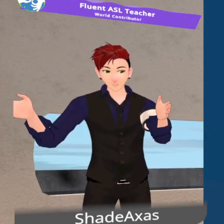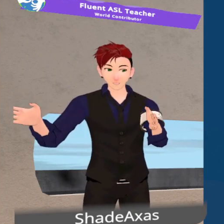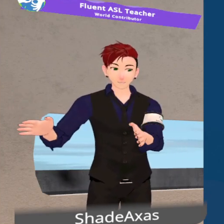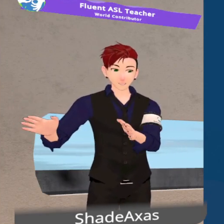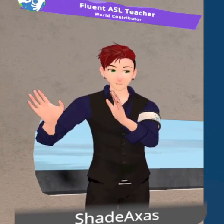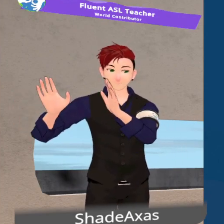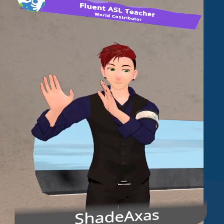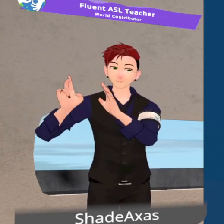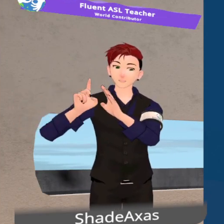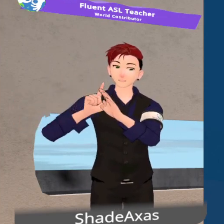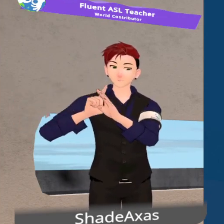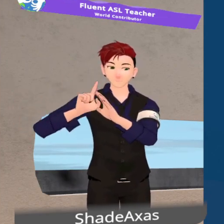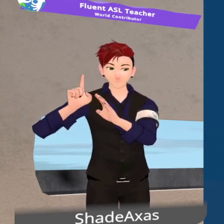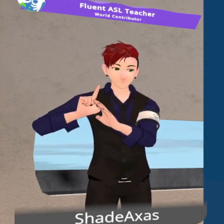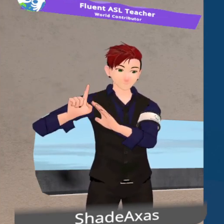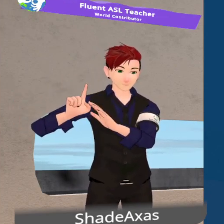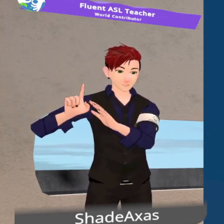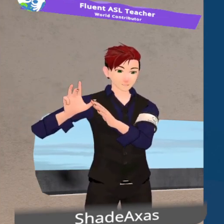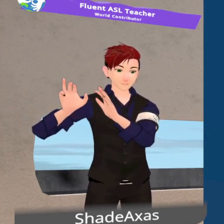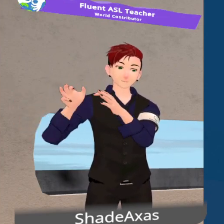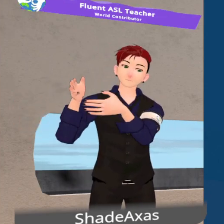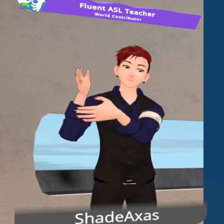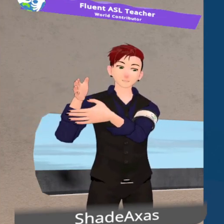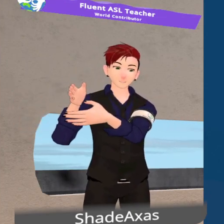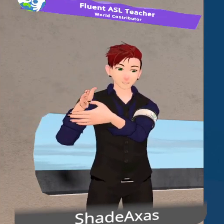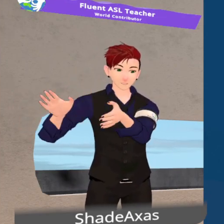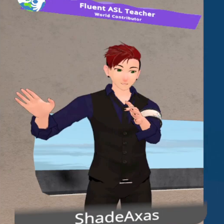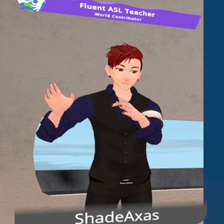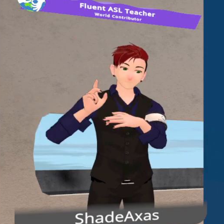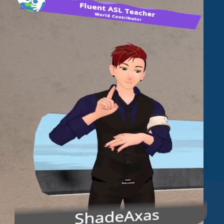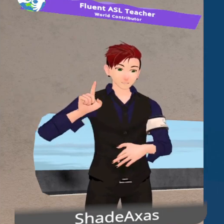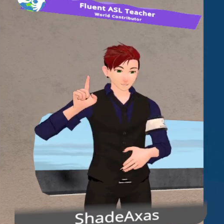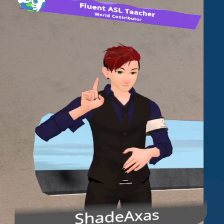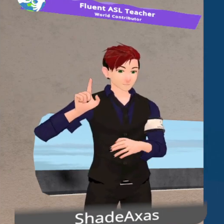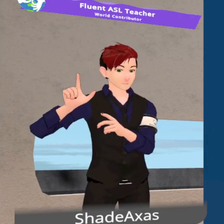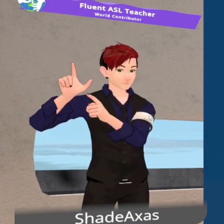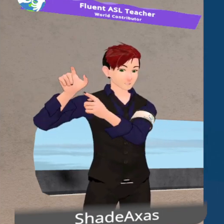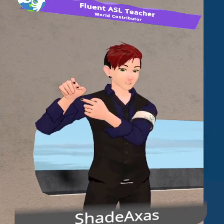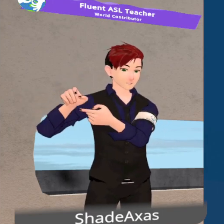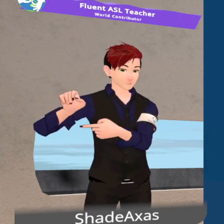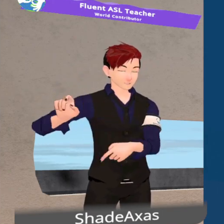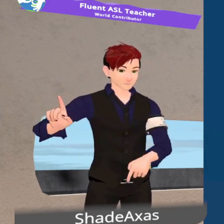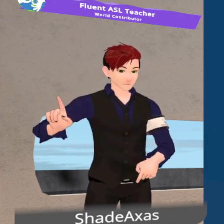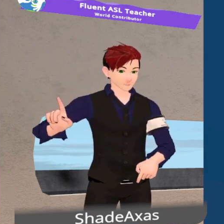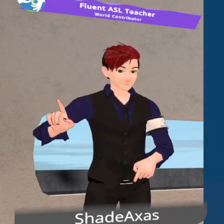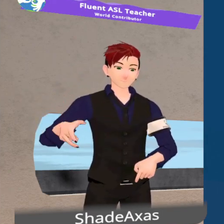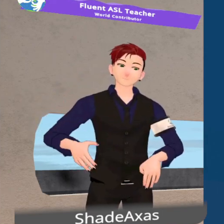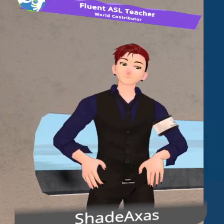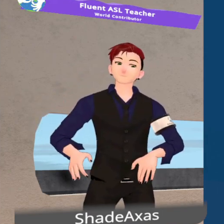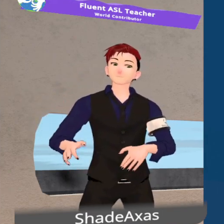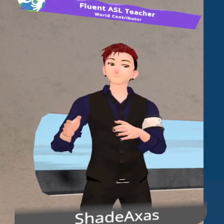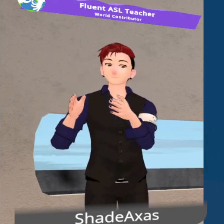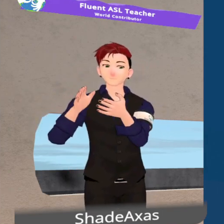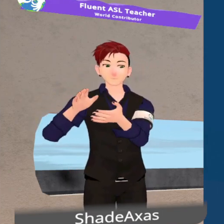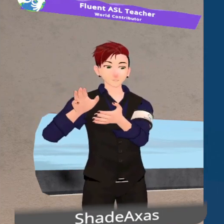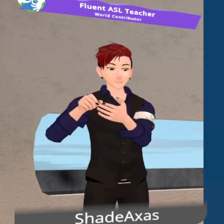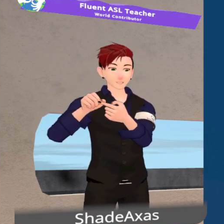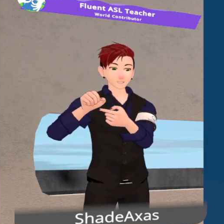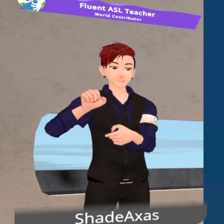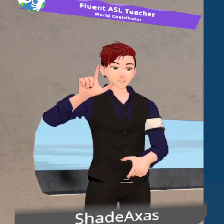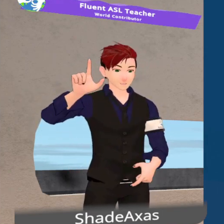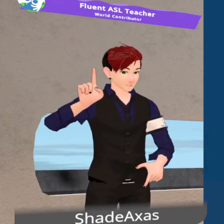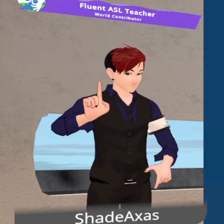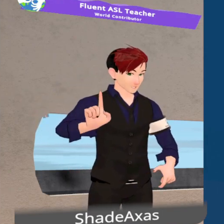It's all a spectrum about the level of deafness whenever you're talking about lowercase d. When